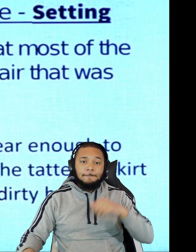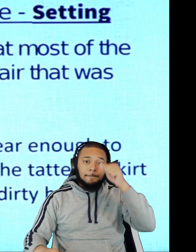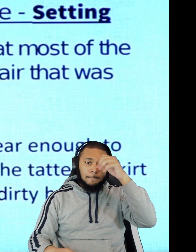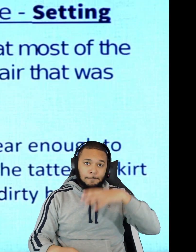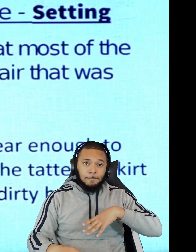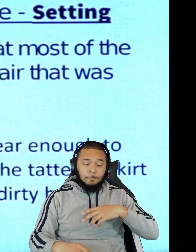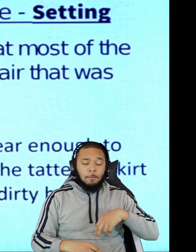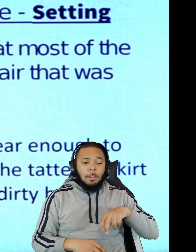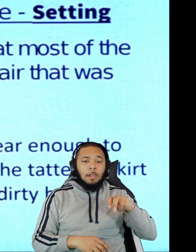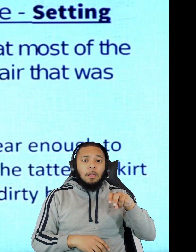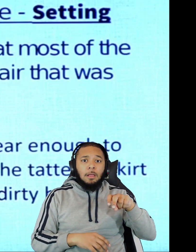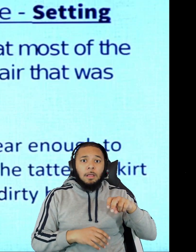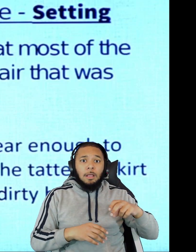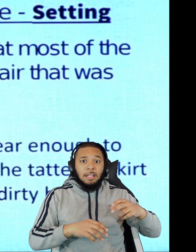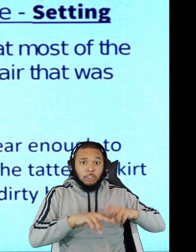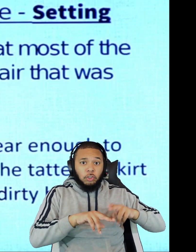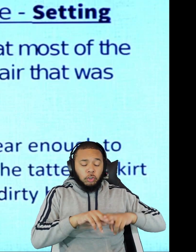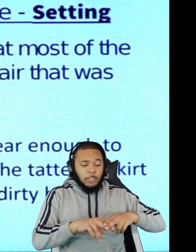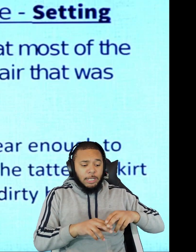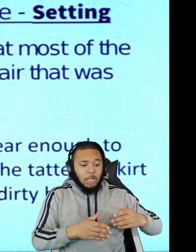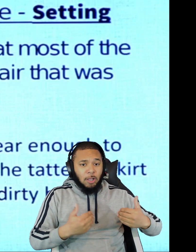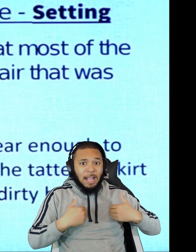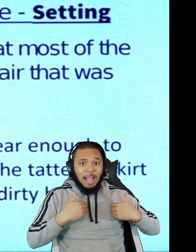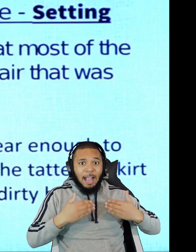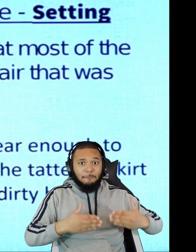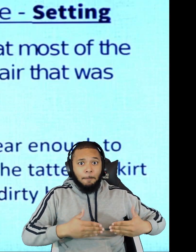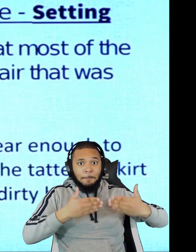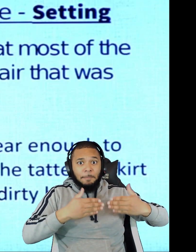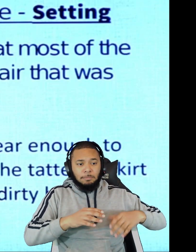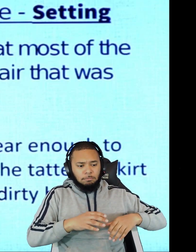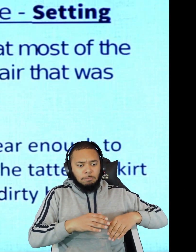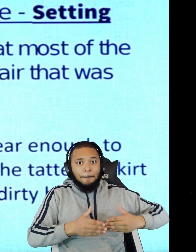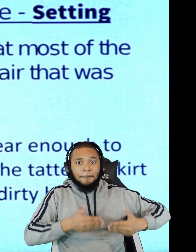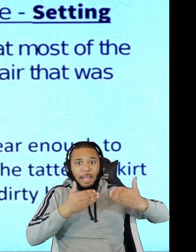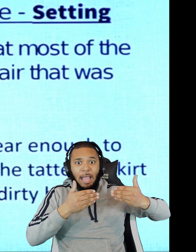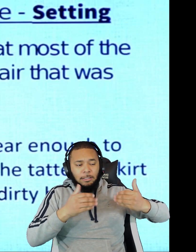was placed strategically. This is our Italian.